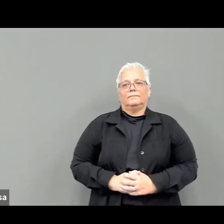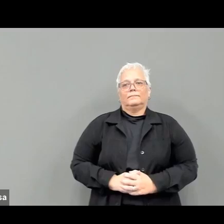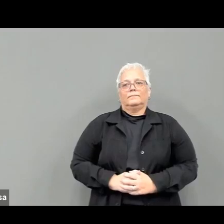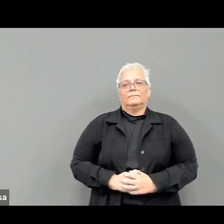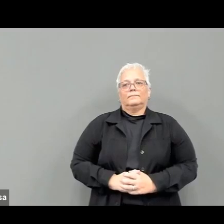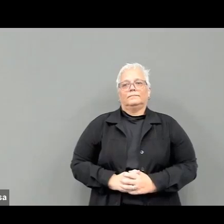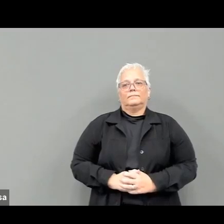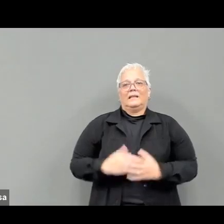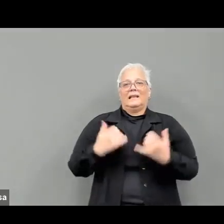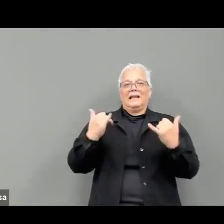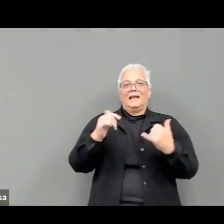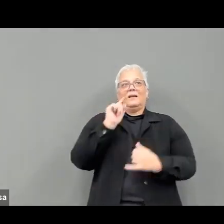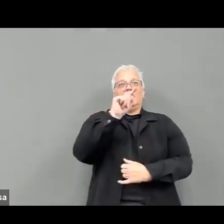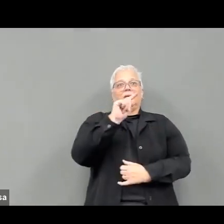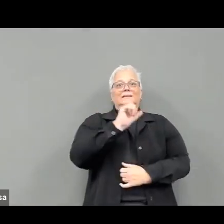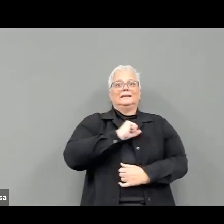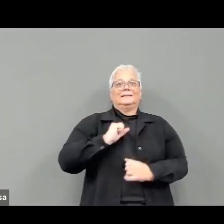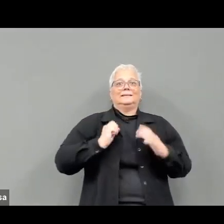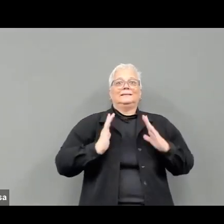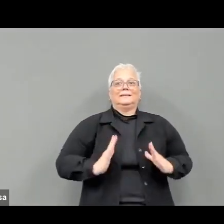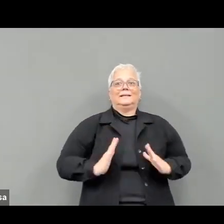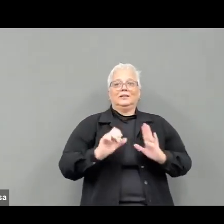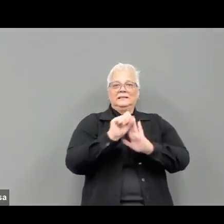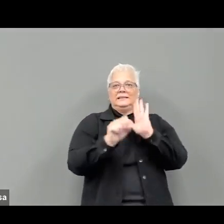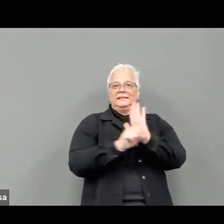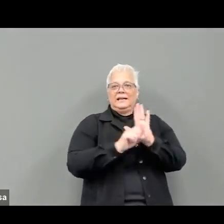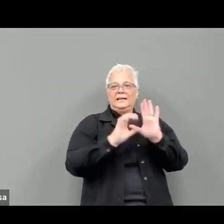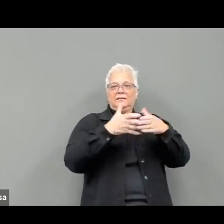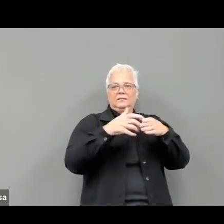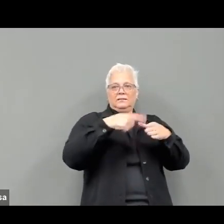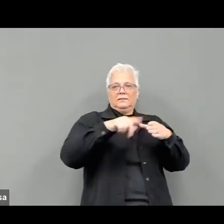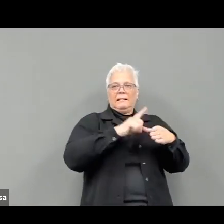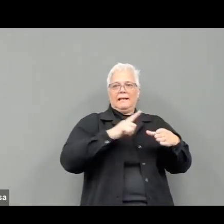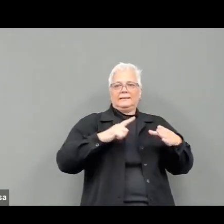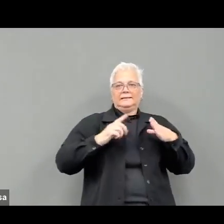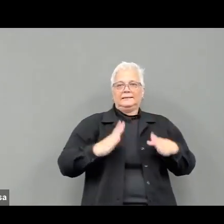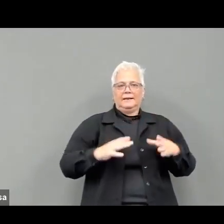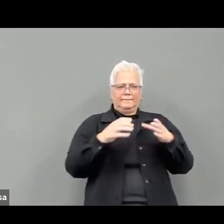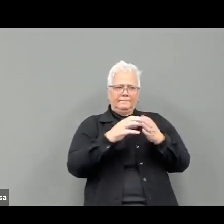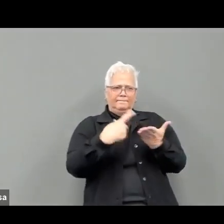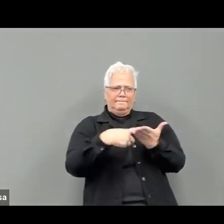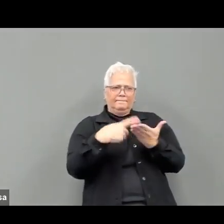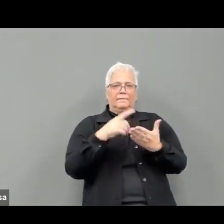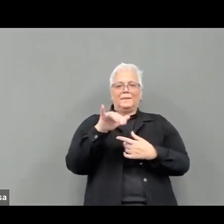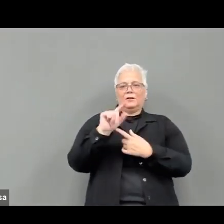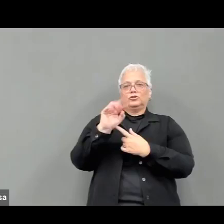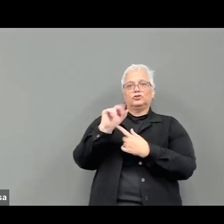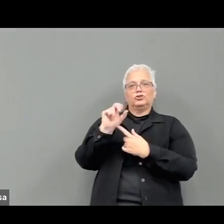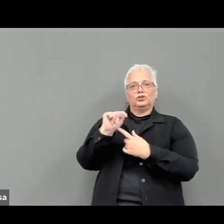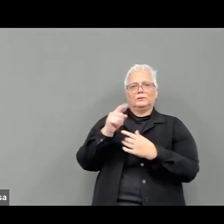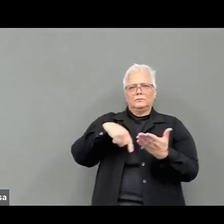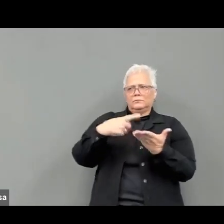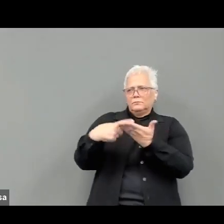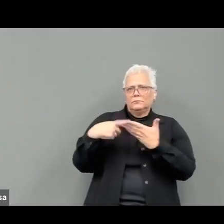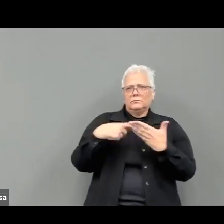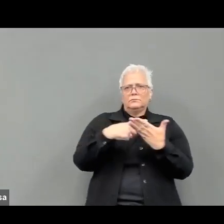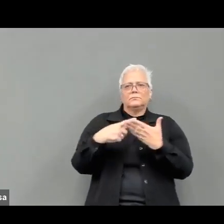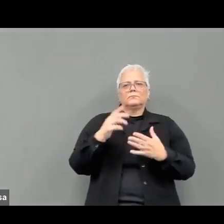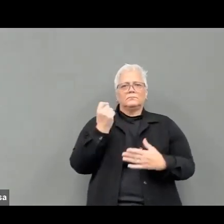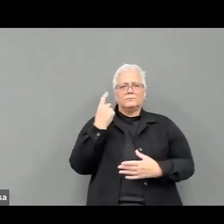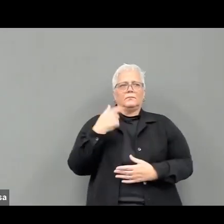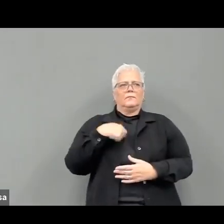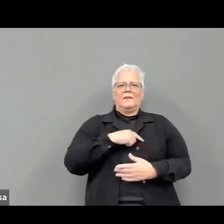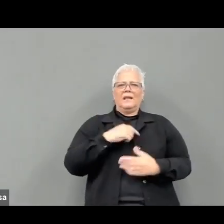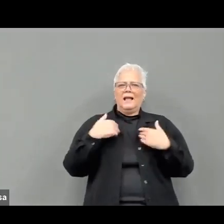allow board meetings to occur virtually during an emergency. We had this in the early going of the pandemic, and then